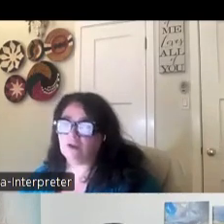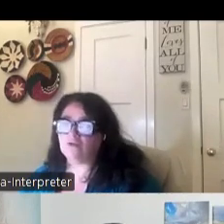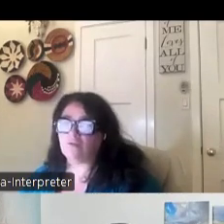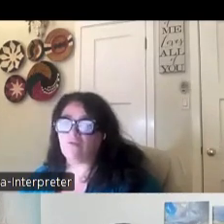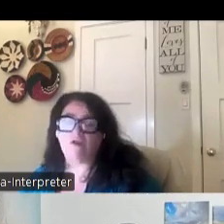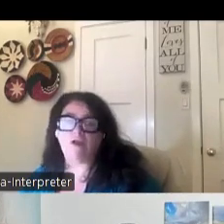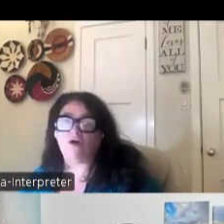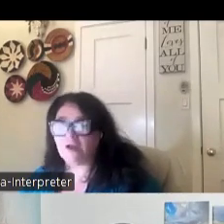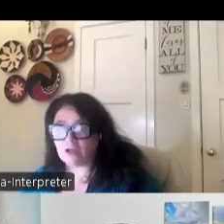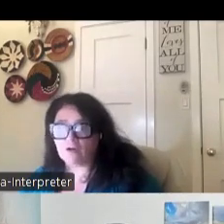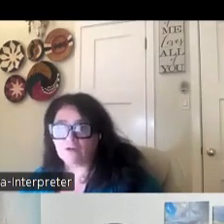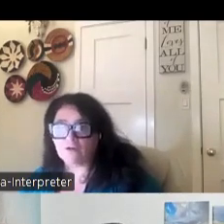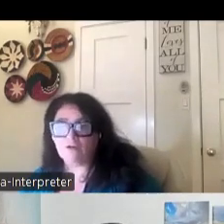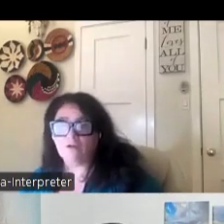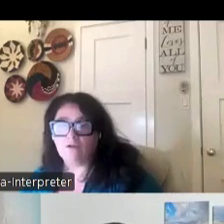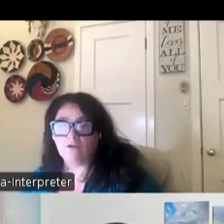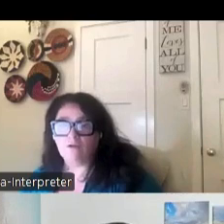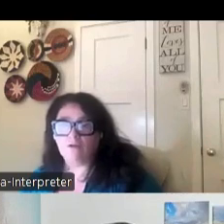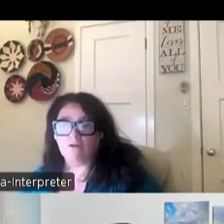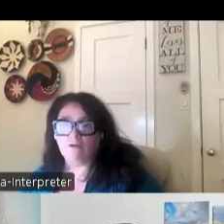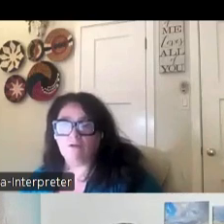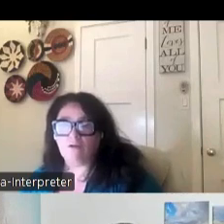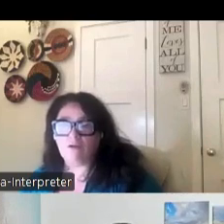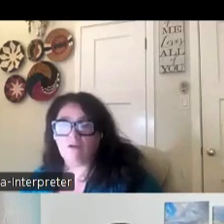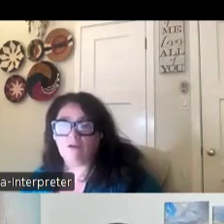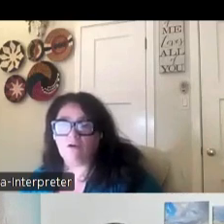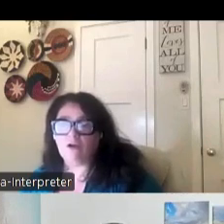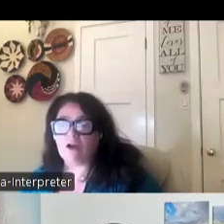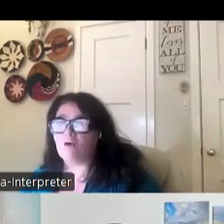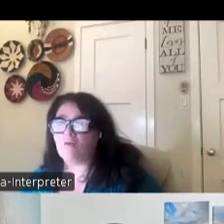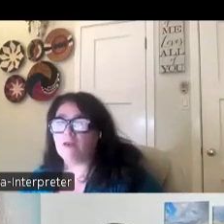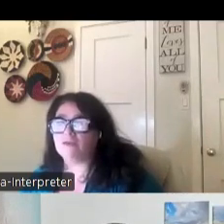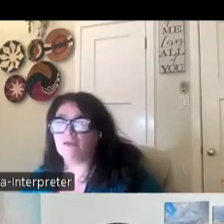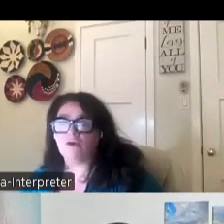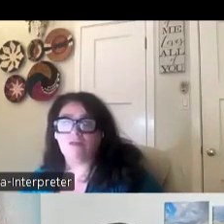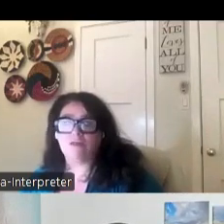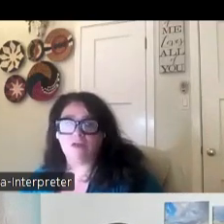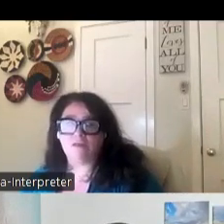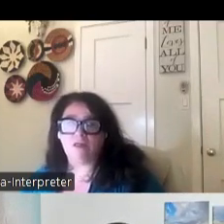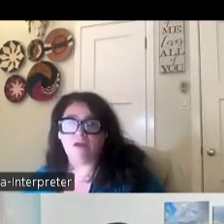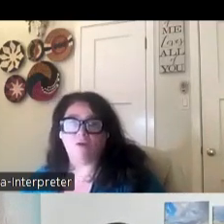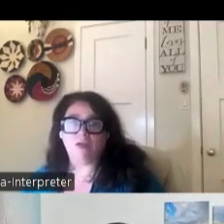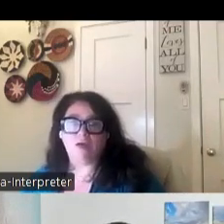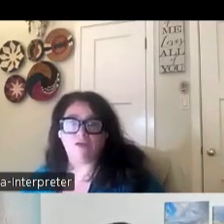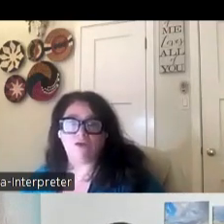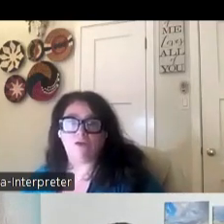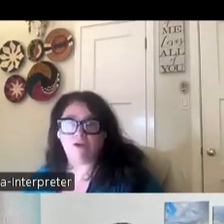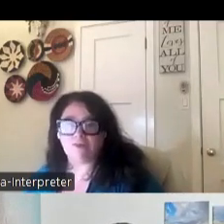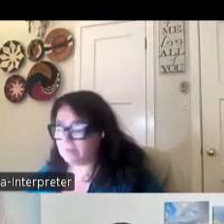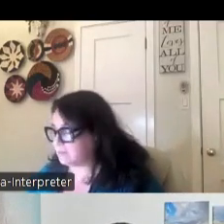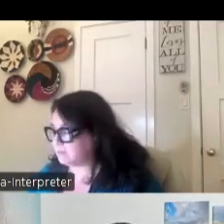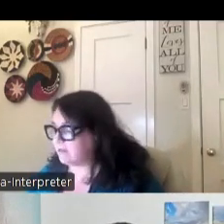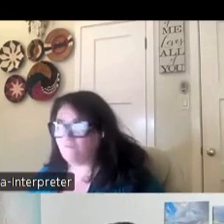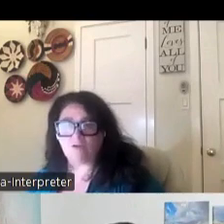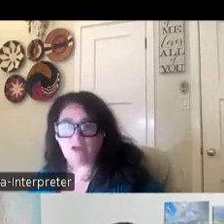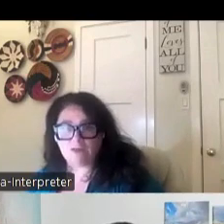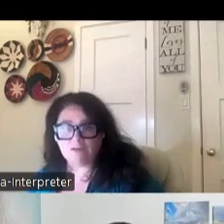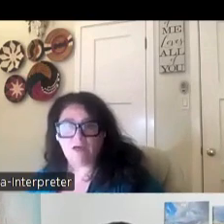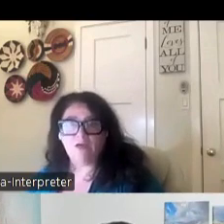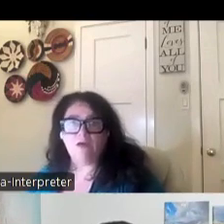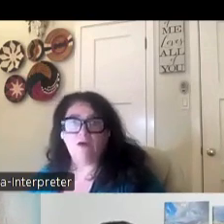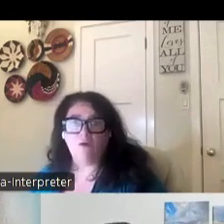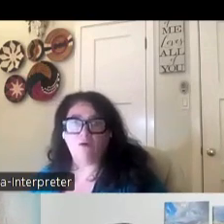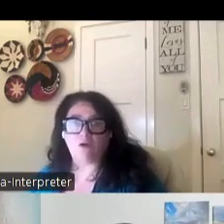certainly the most intense combination of persistence and strength occurred, bringing record-breaking rainfall